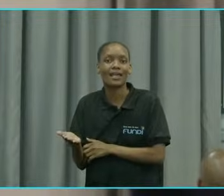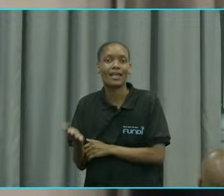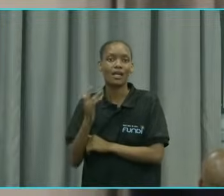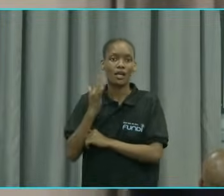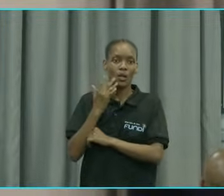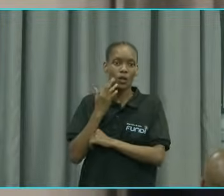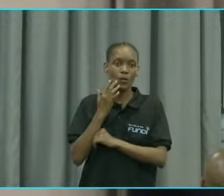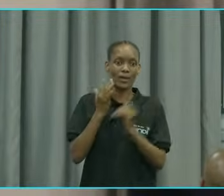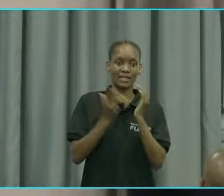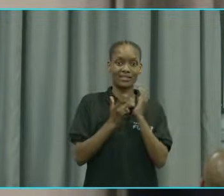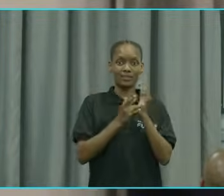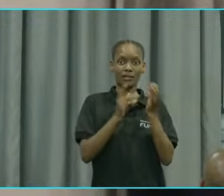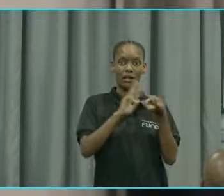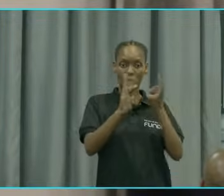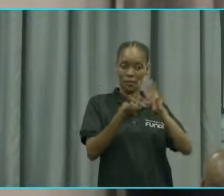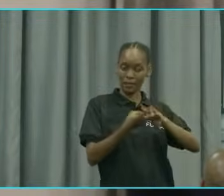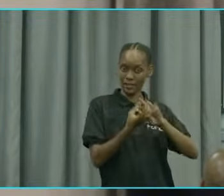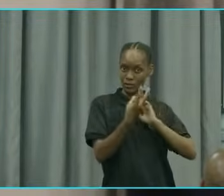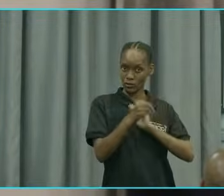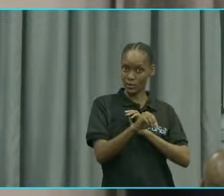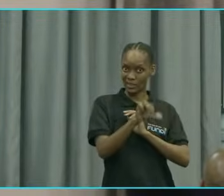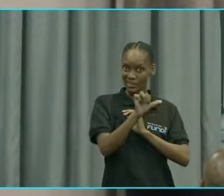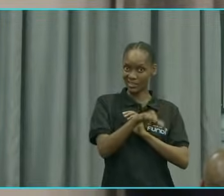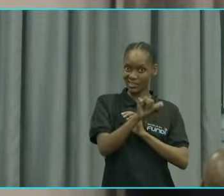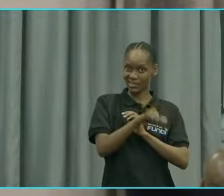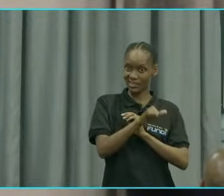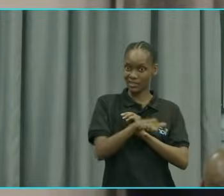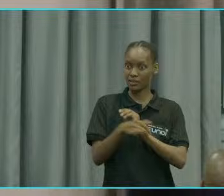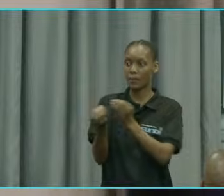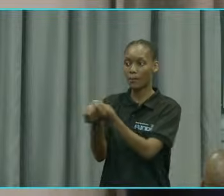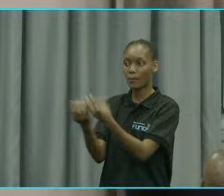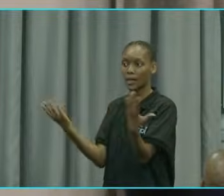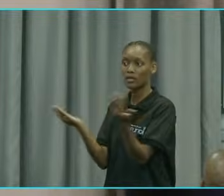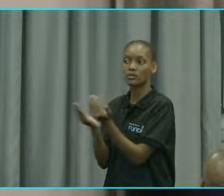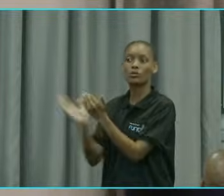technical maths in 2016, many of the schools closed the shop.